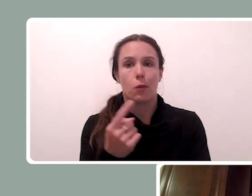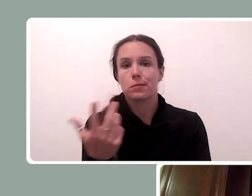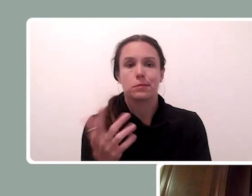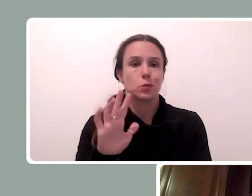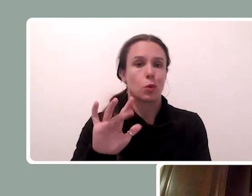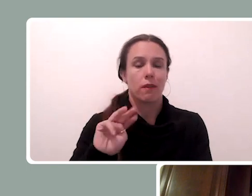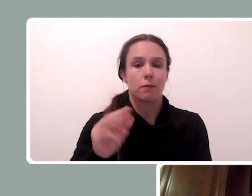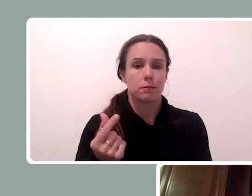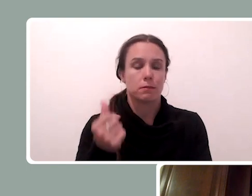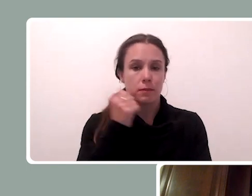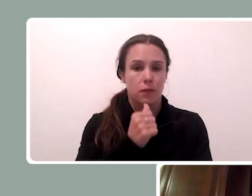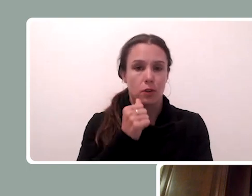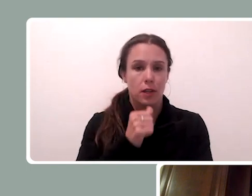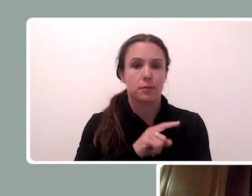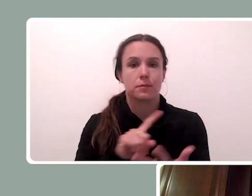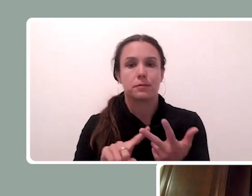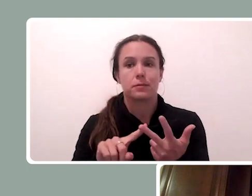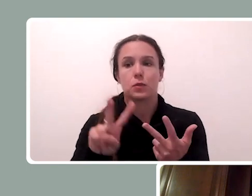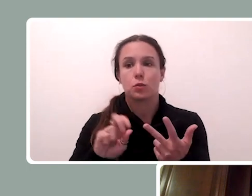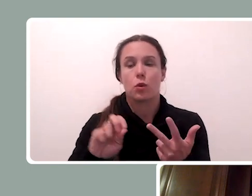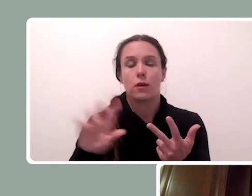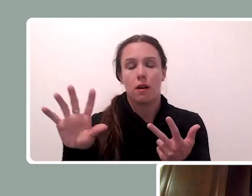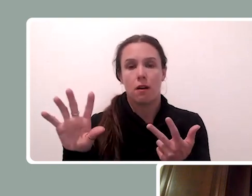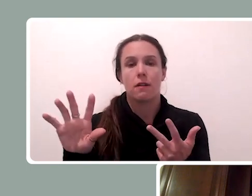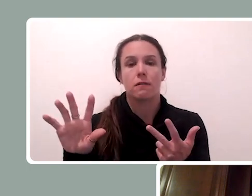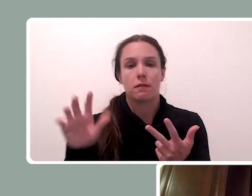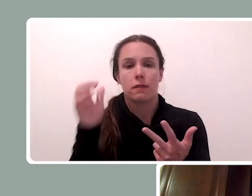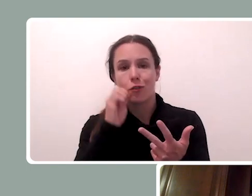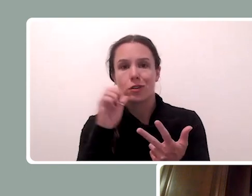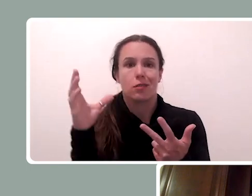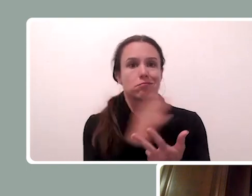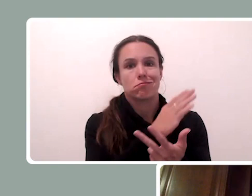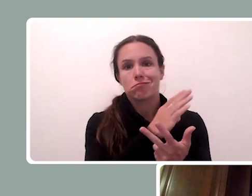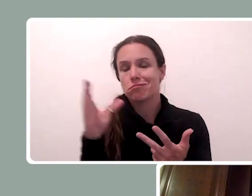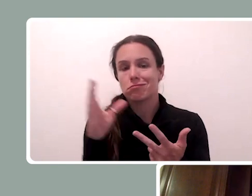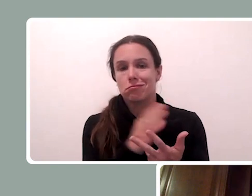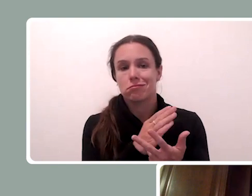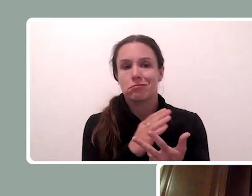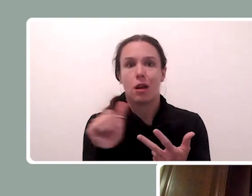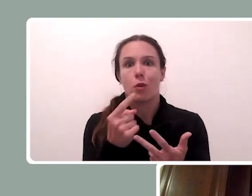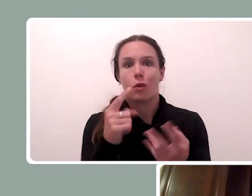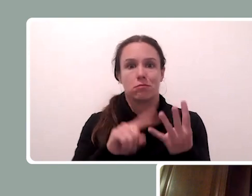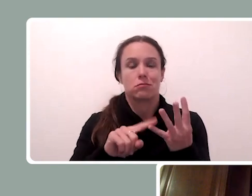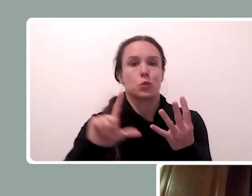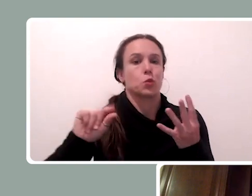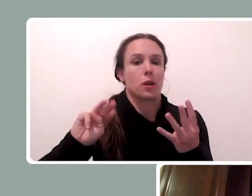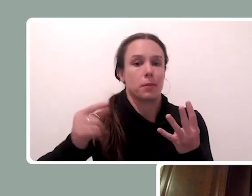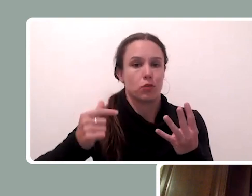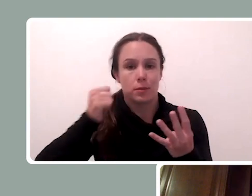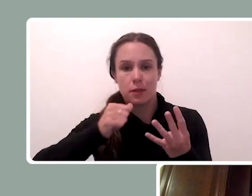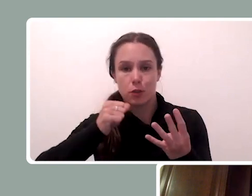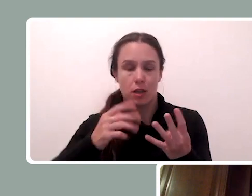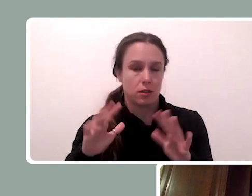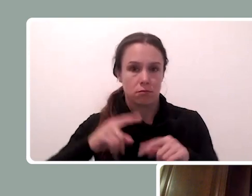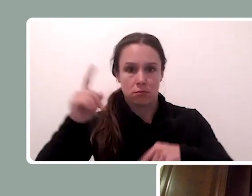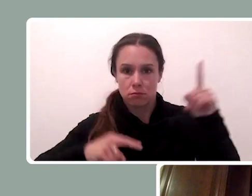milligrams per day. Femara or letrozole was 2.5 milligrams a day. And tamoxifen is 20 milligrams a day. But there has been effort. I